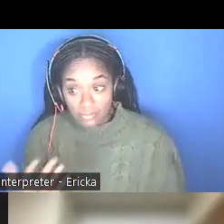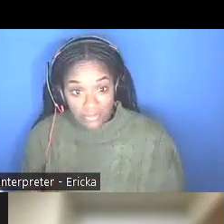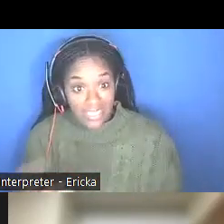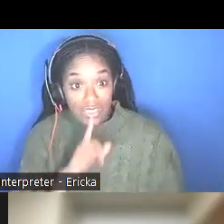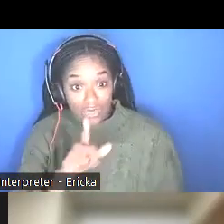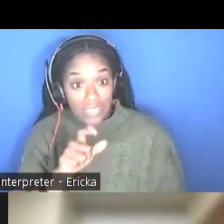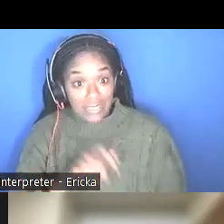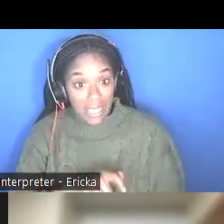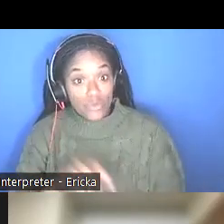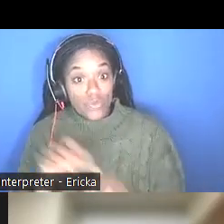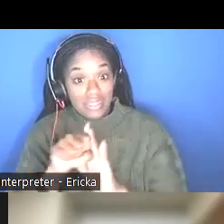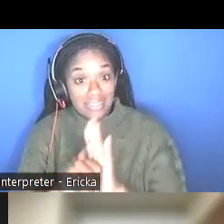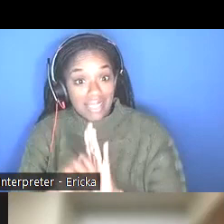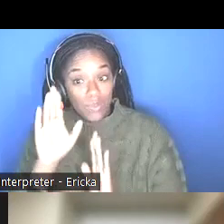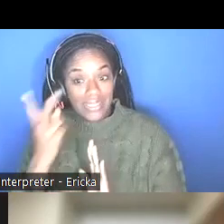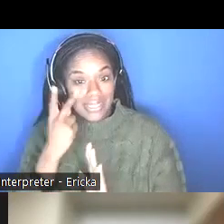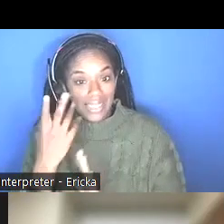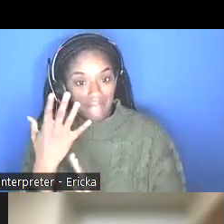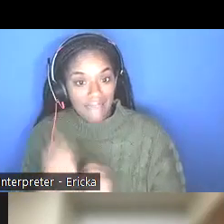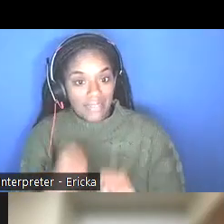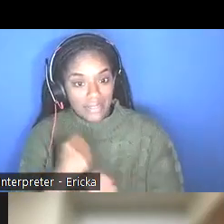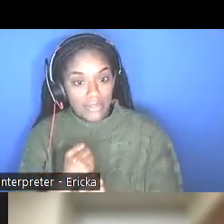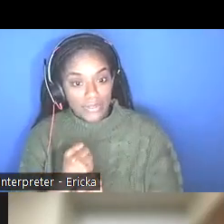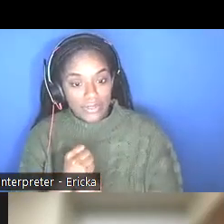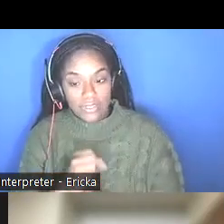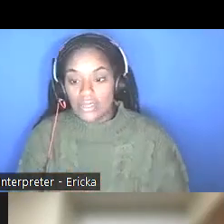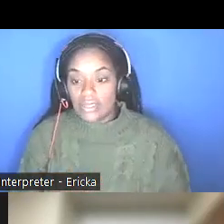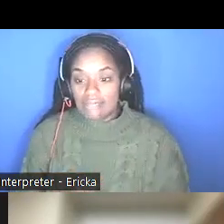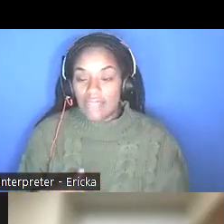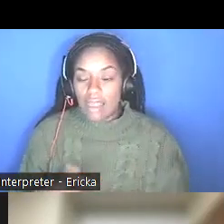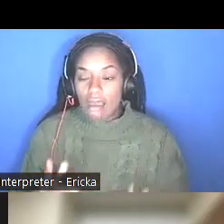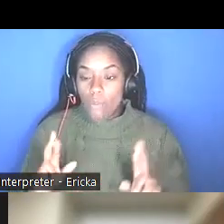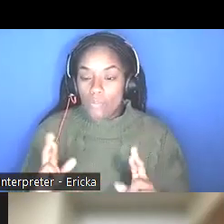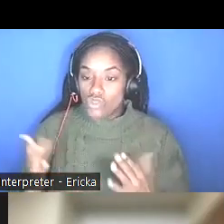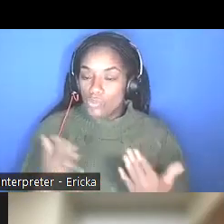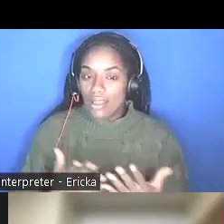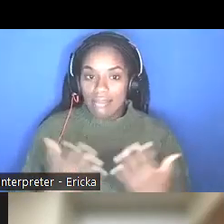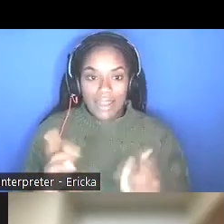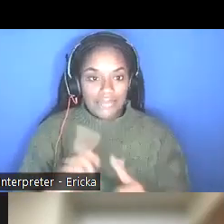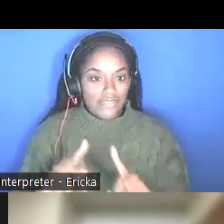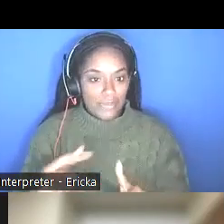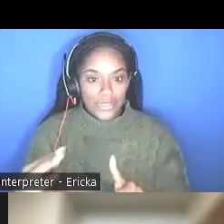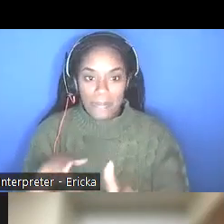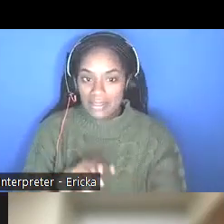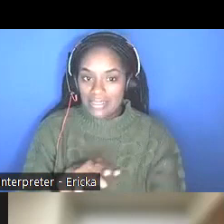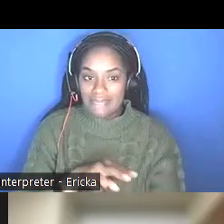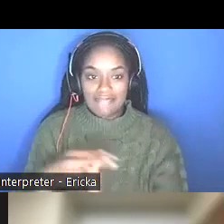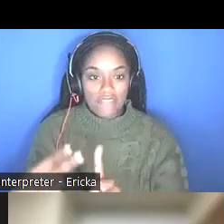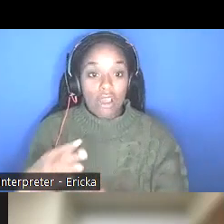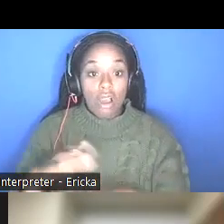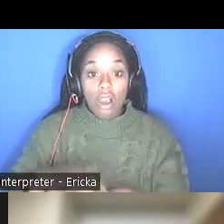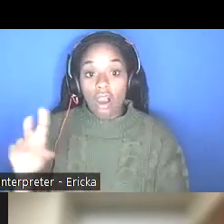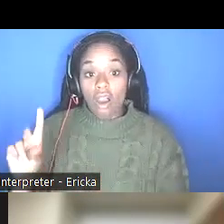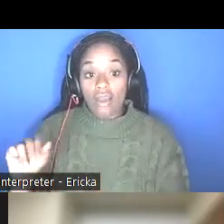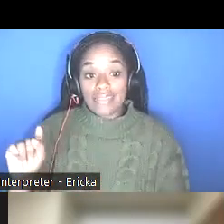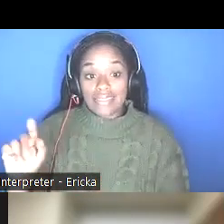will see in 5 years. This is where I hope to bring a lot of lenses and focuses on data